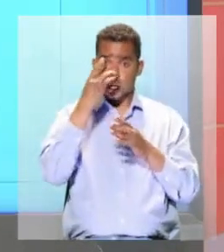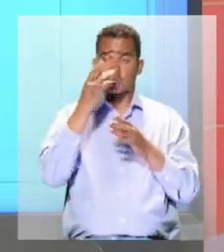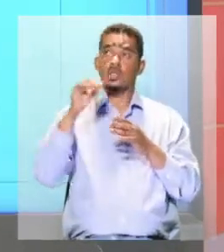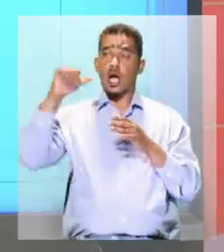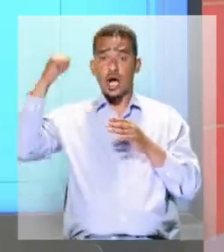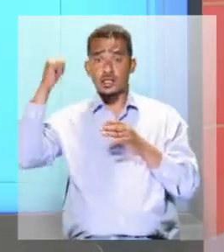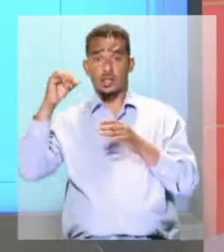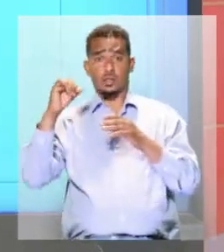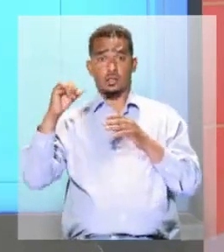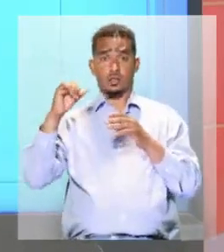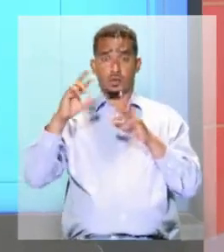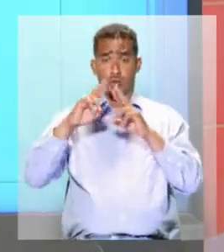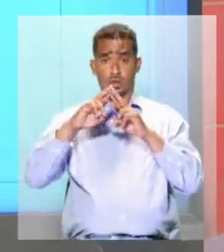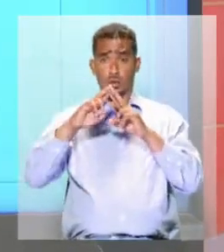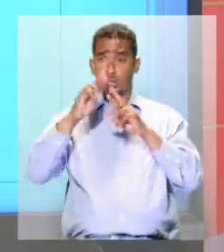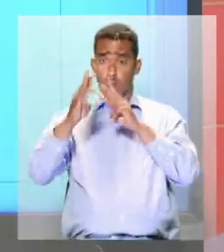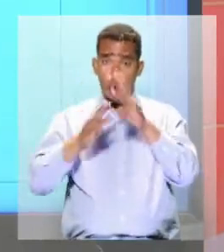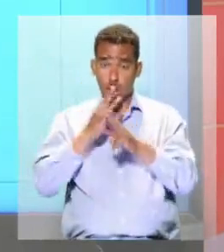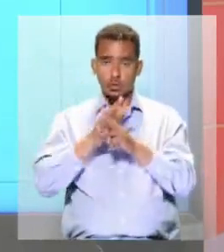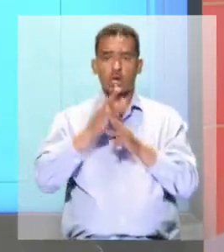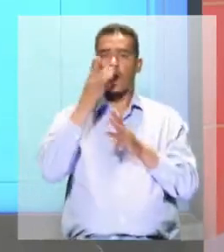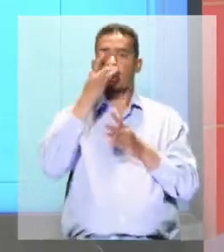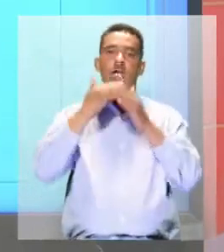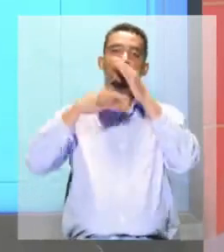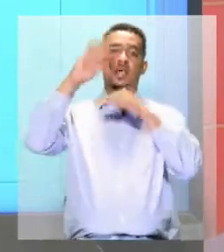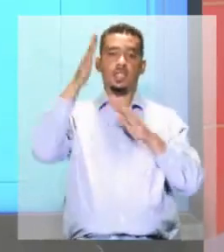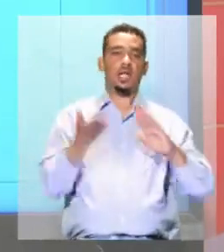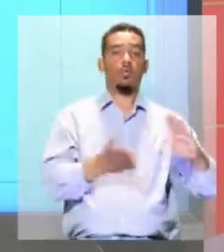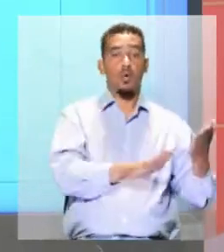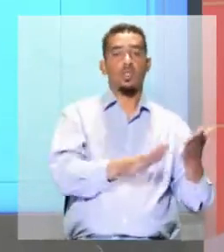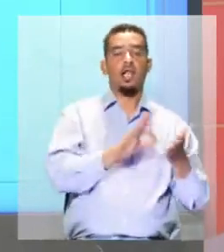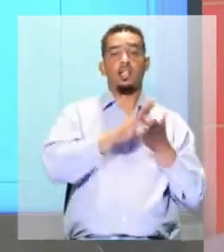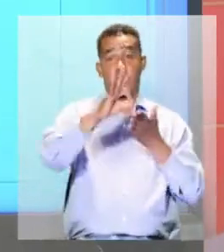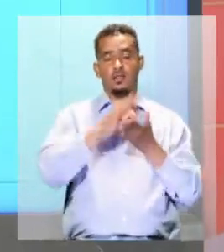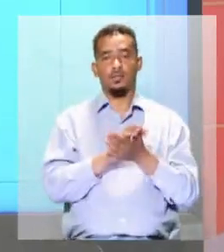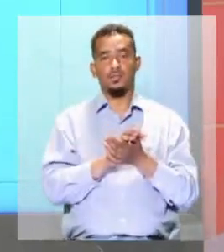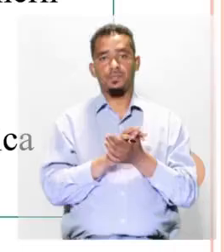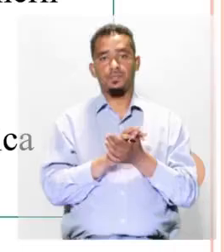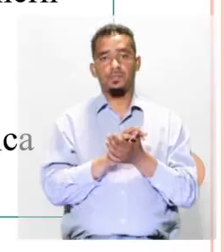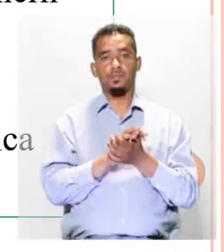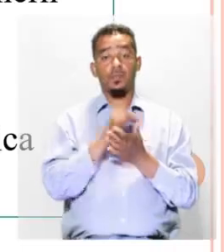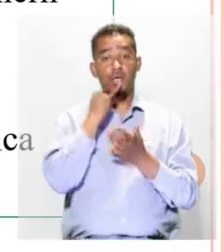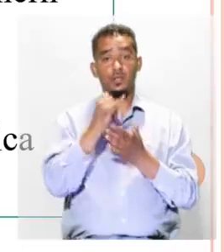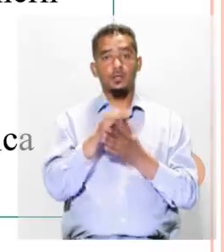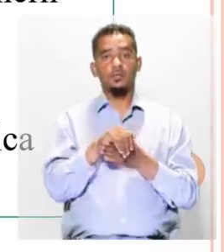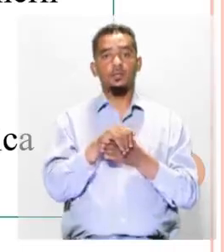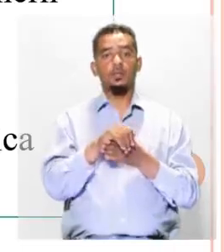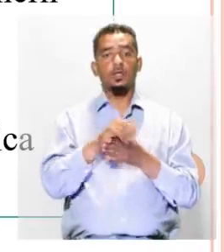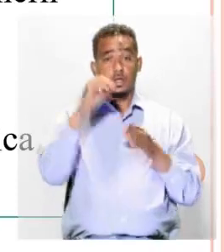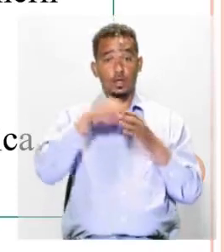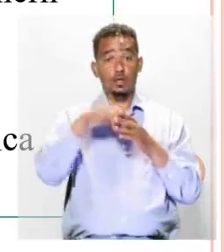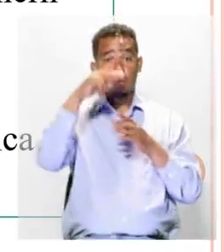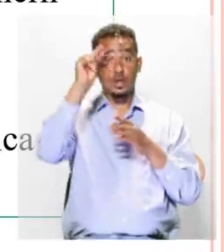the other region of the world. The lowest infant mortality rate is in